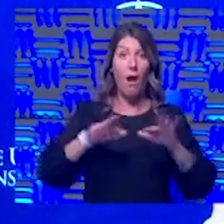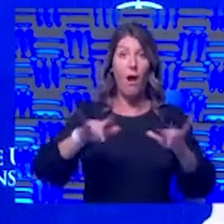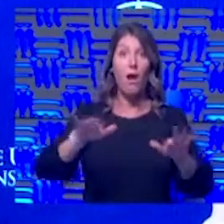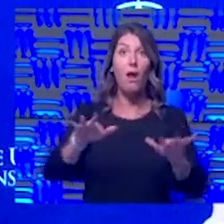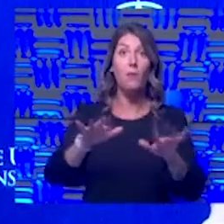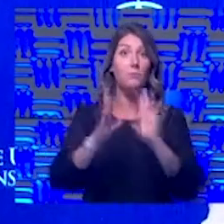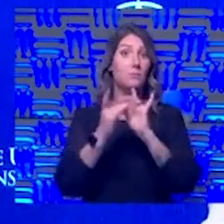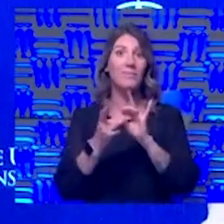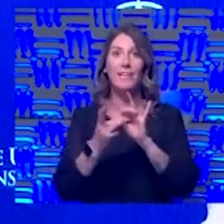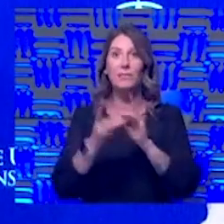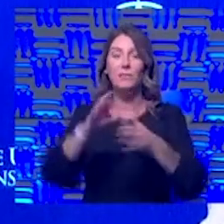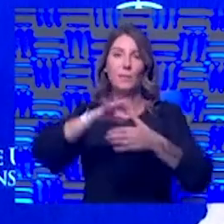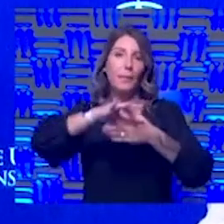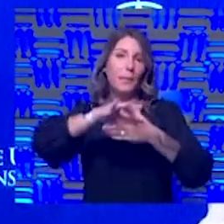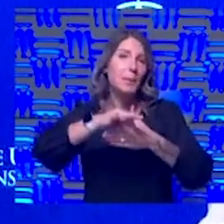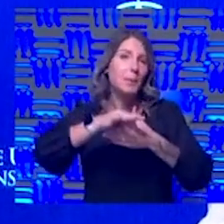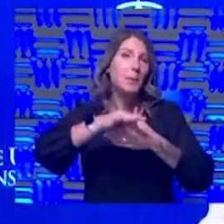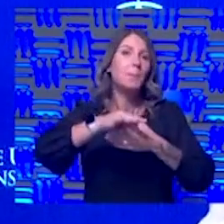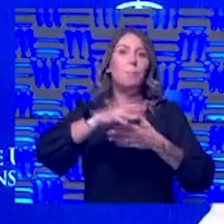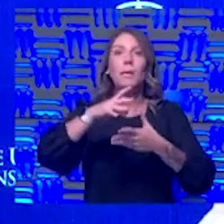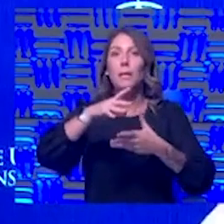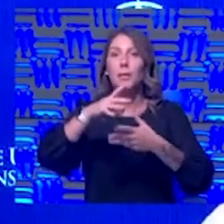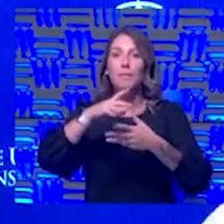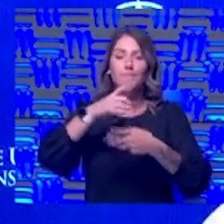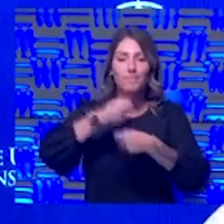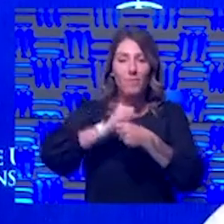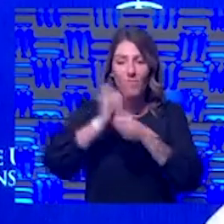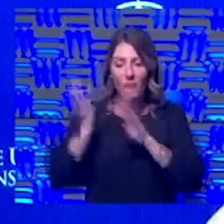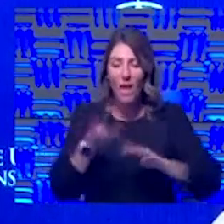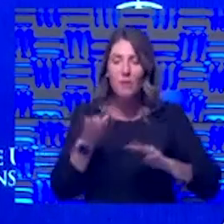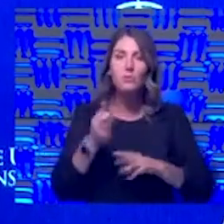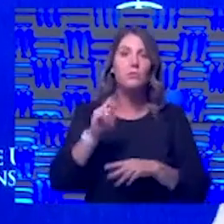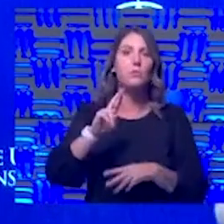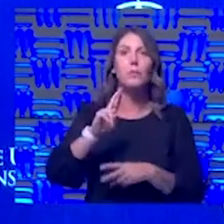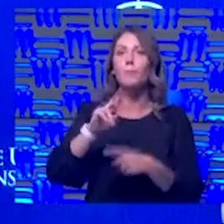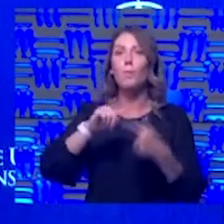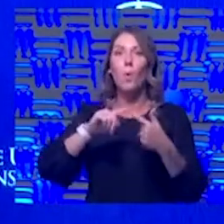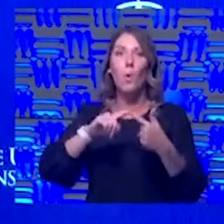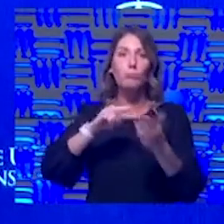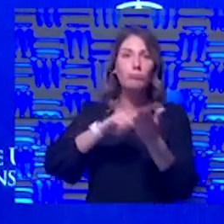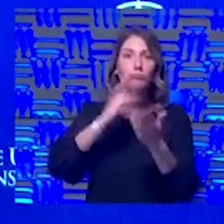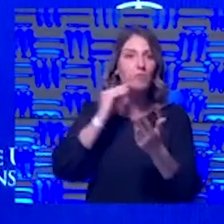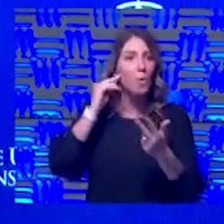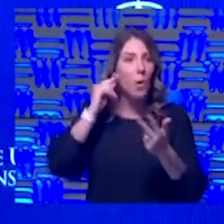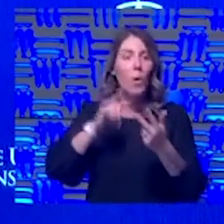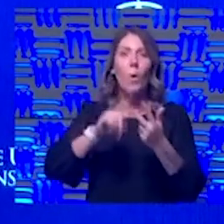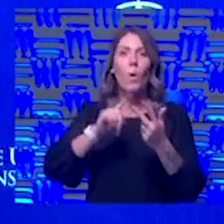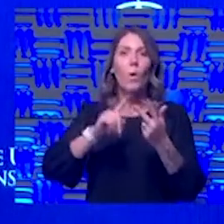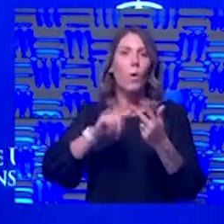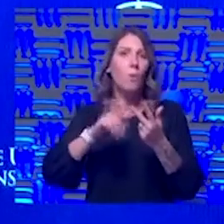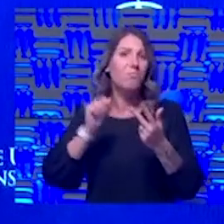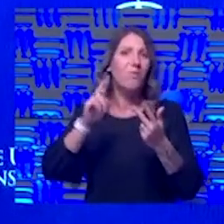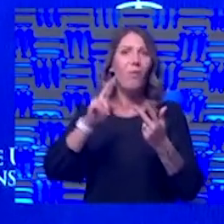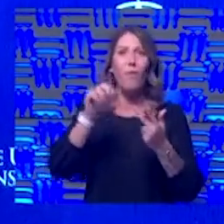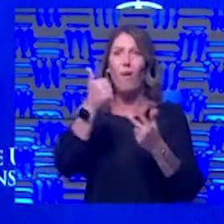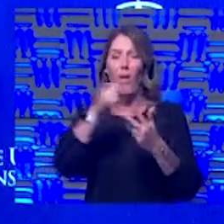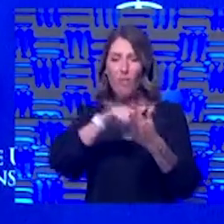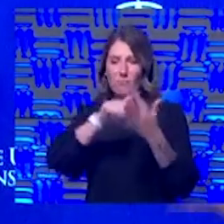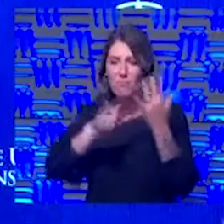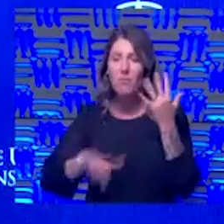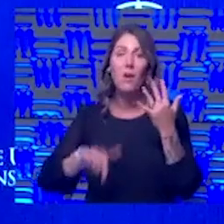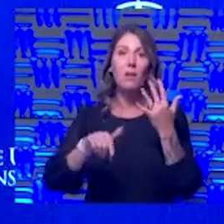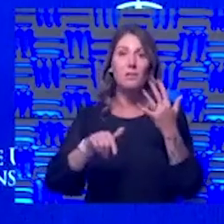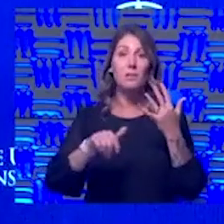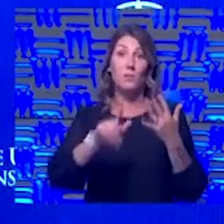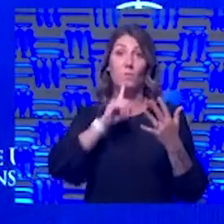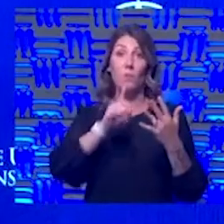like a meatpacking plant or a prison or a jail, which are the two in nursing homes. Those are the three major areas right now that have sprung a lot